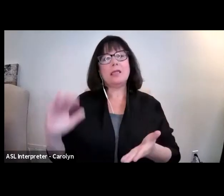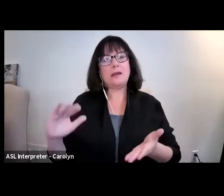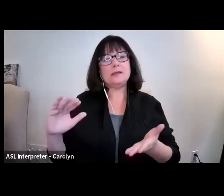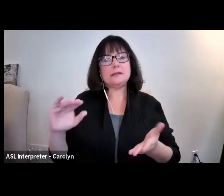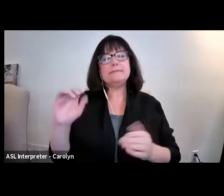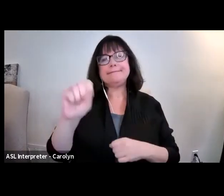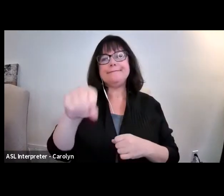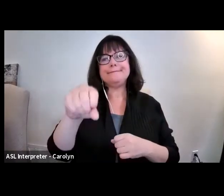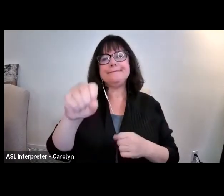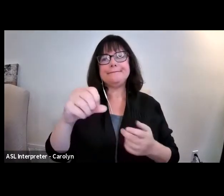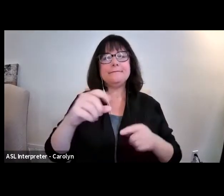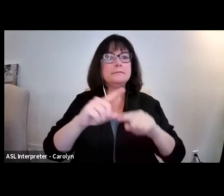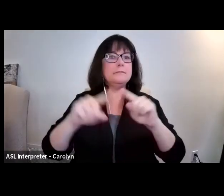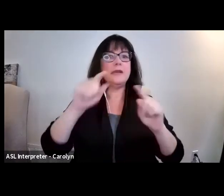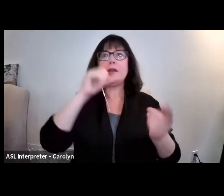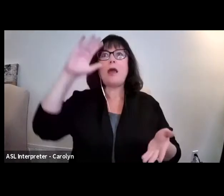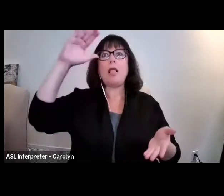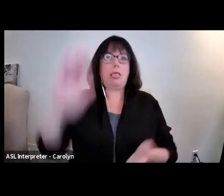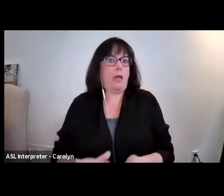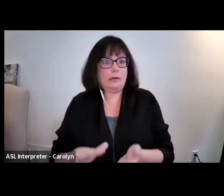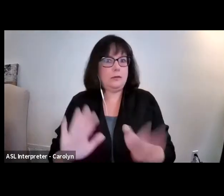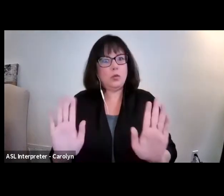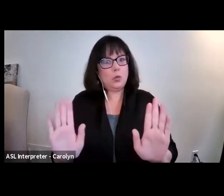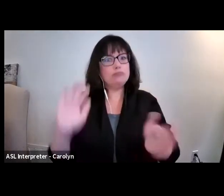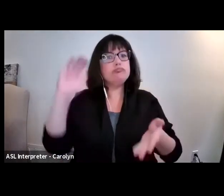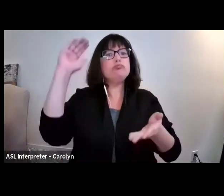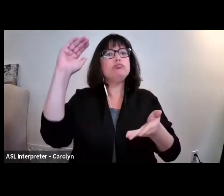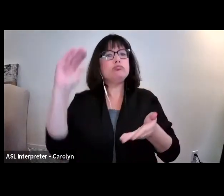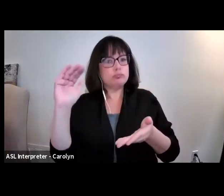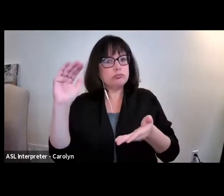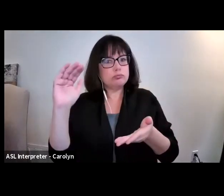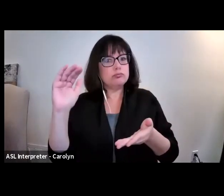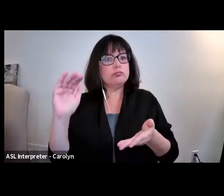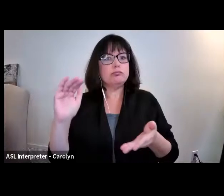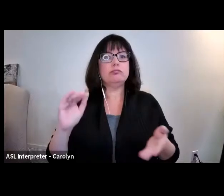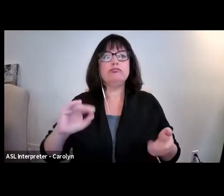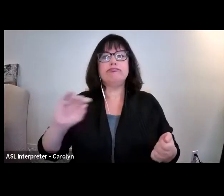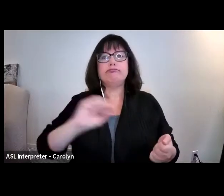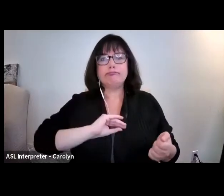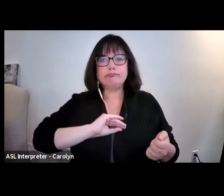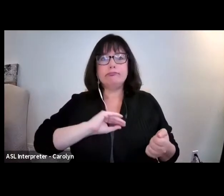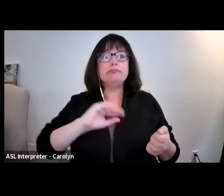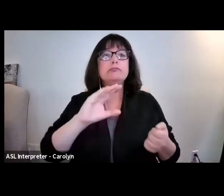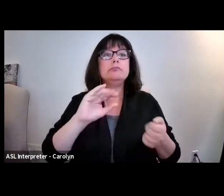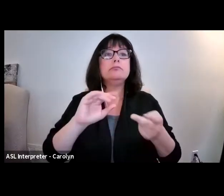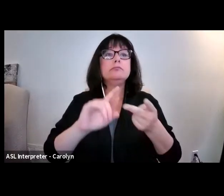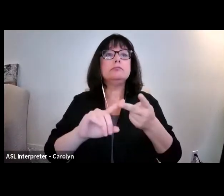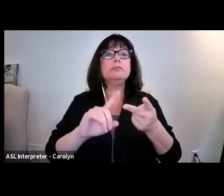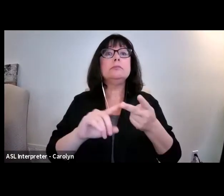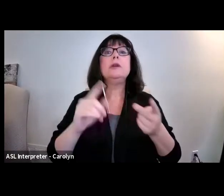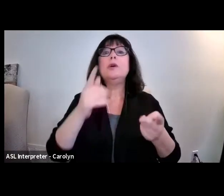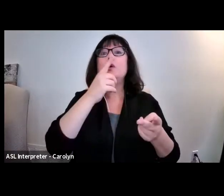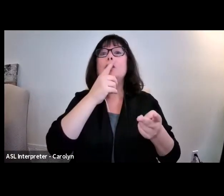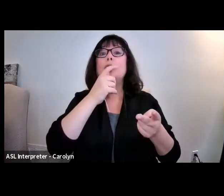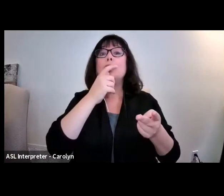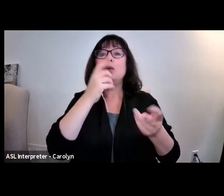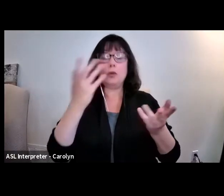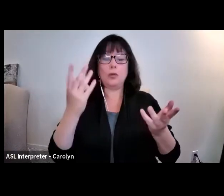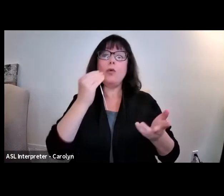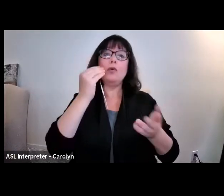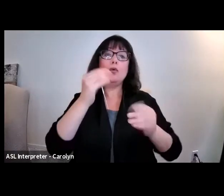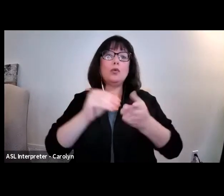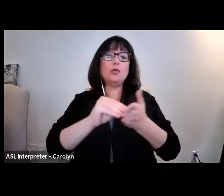And in fact, we are slightly over on our continuing domestic students and just slightly below